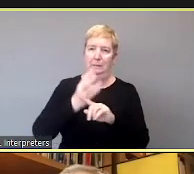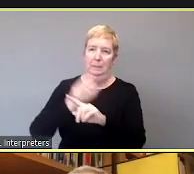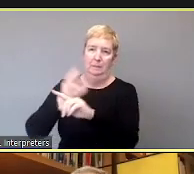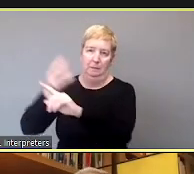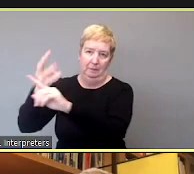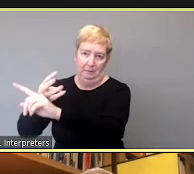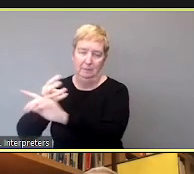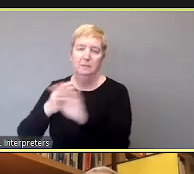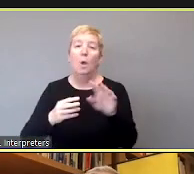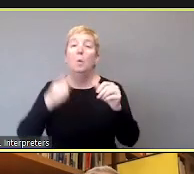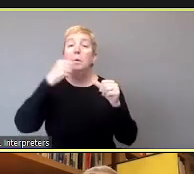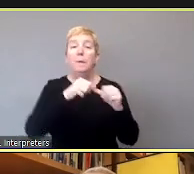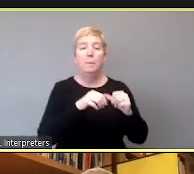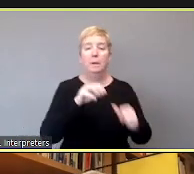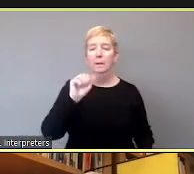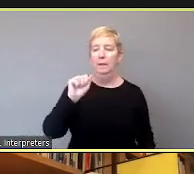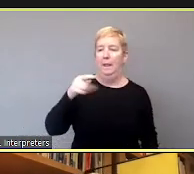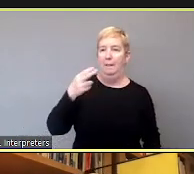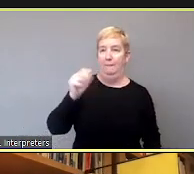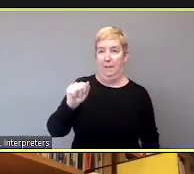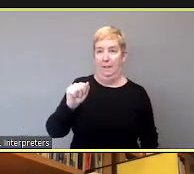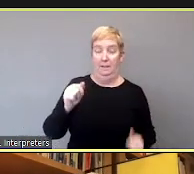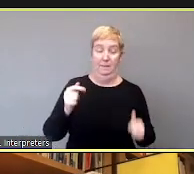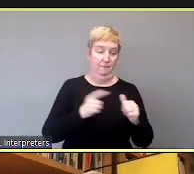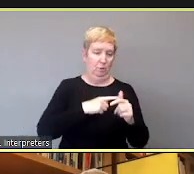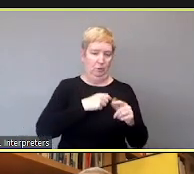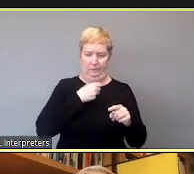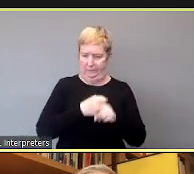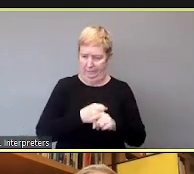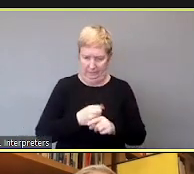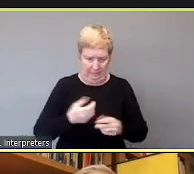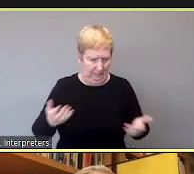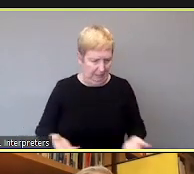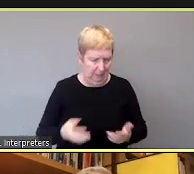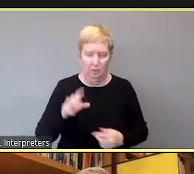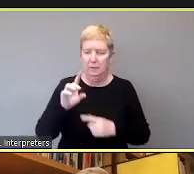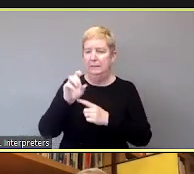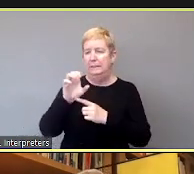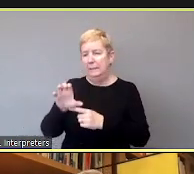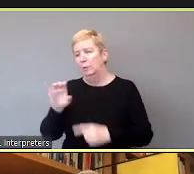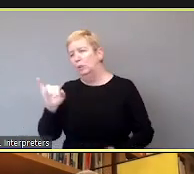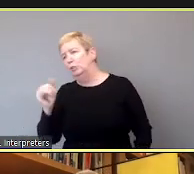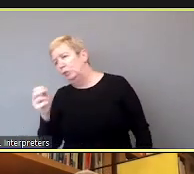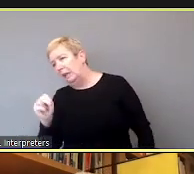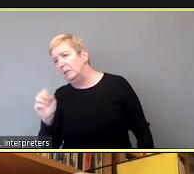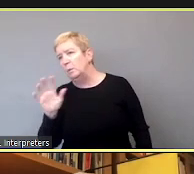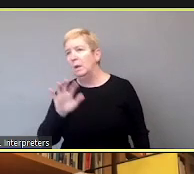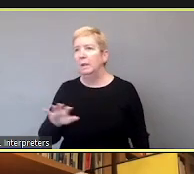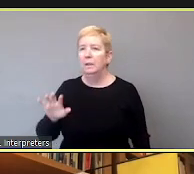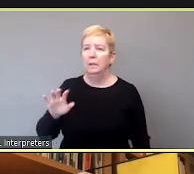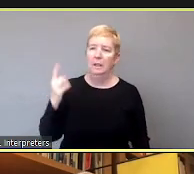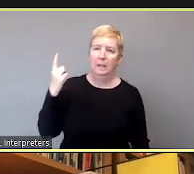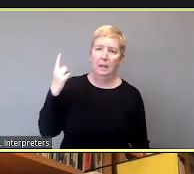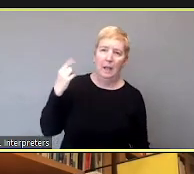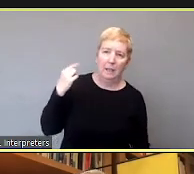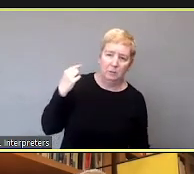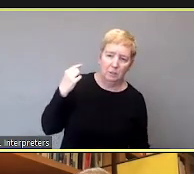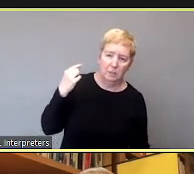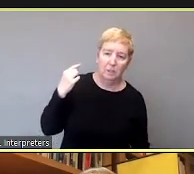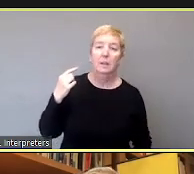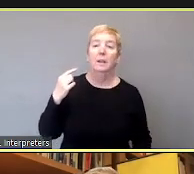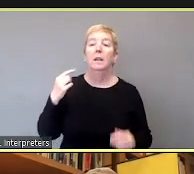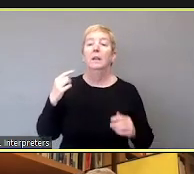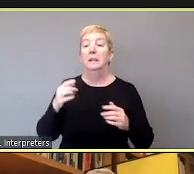Alpha strain first hit New Mexico, December, January last year. And then we saw